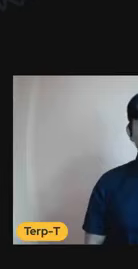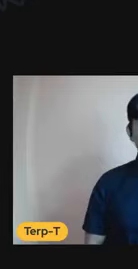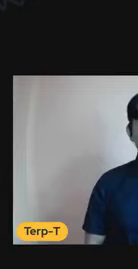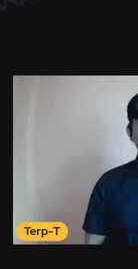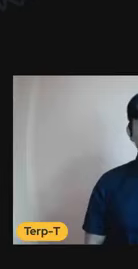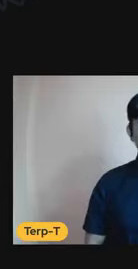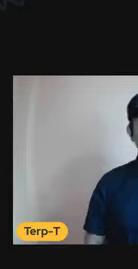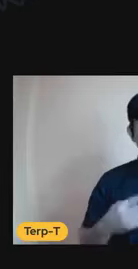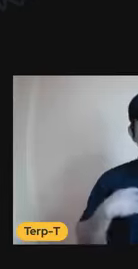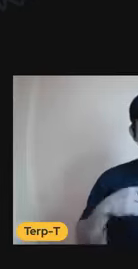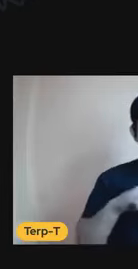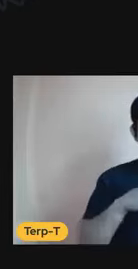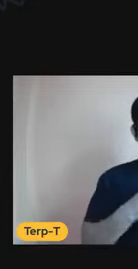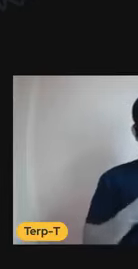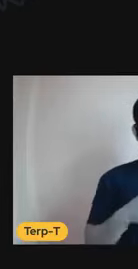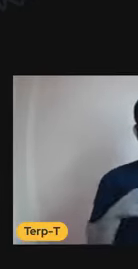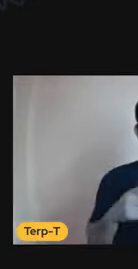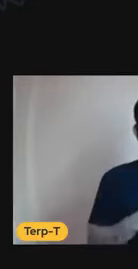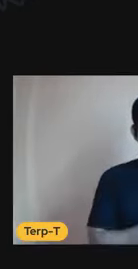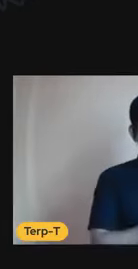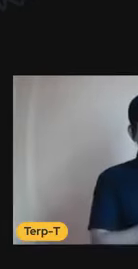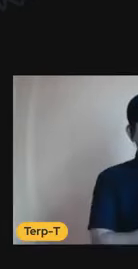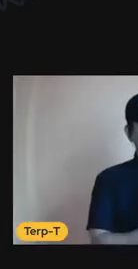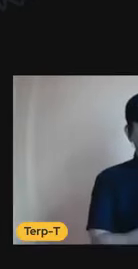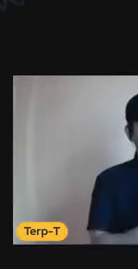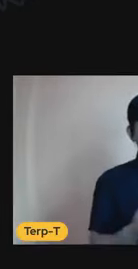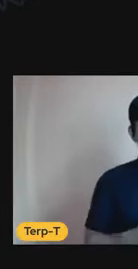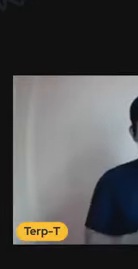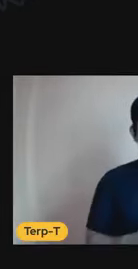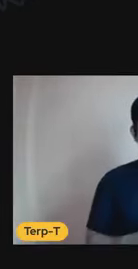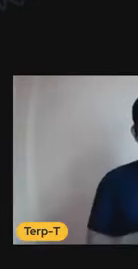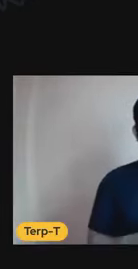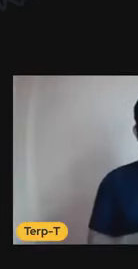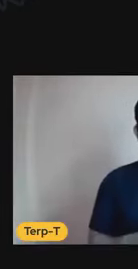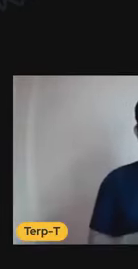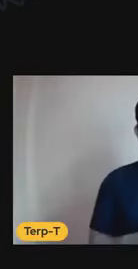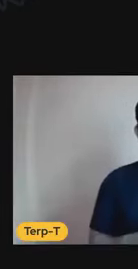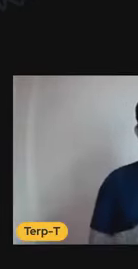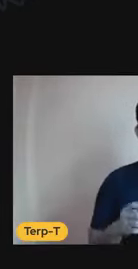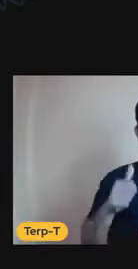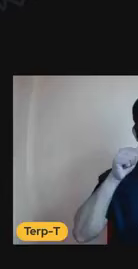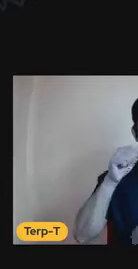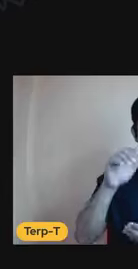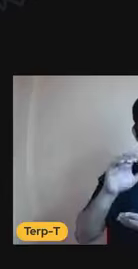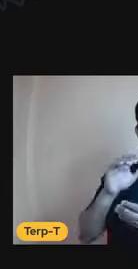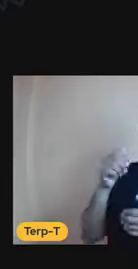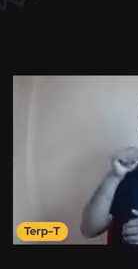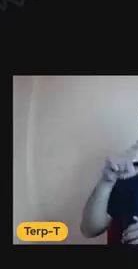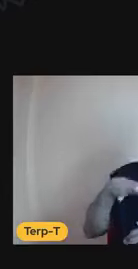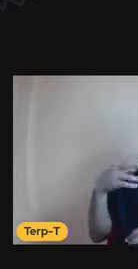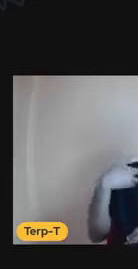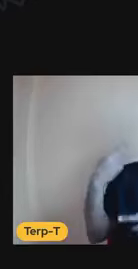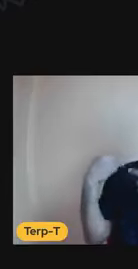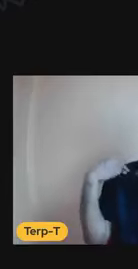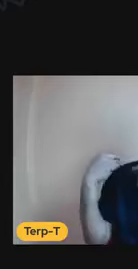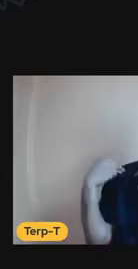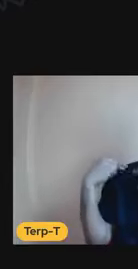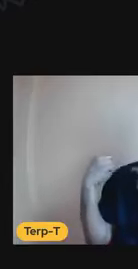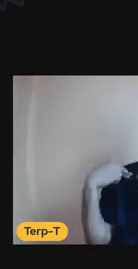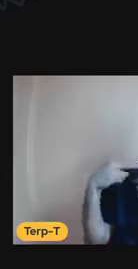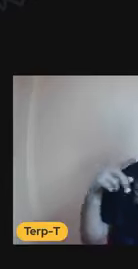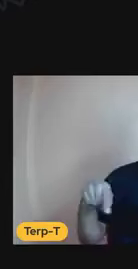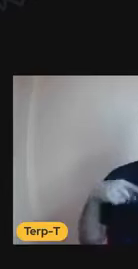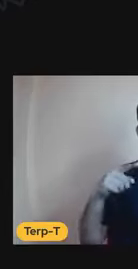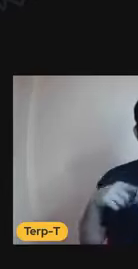let me start my presentation with this. Yung women of Sparta daw po knows full well that they have a responsibility to raise